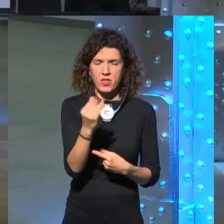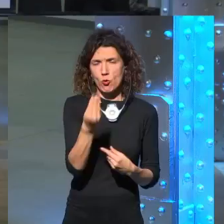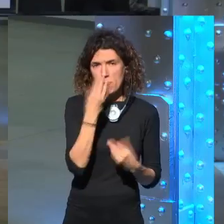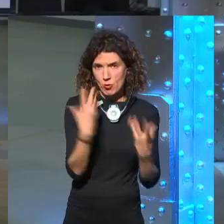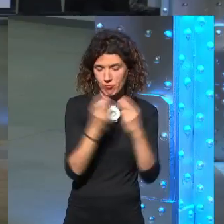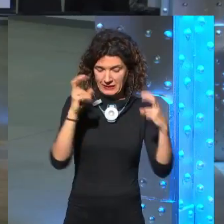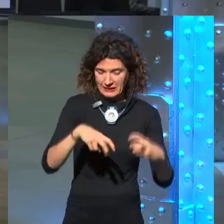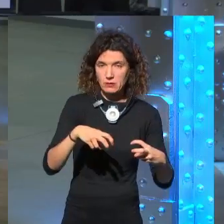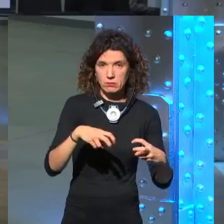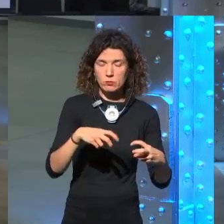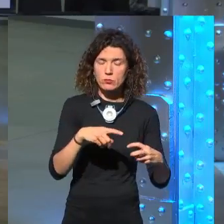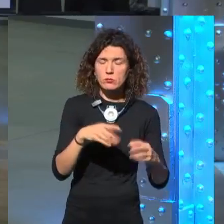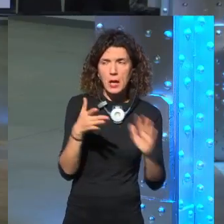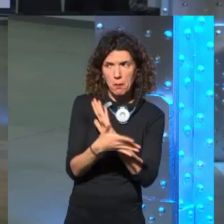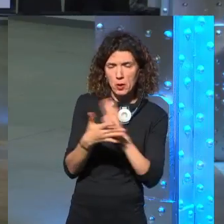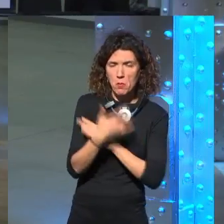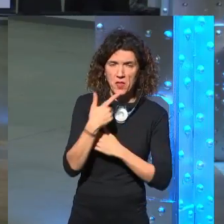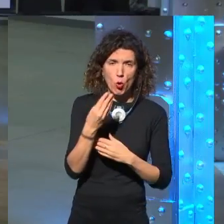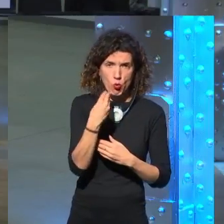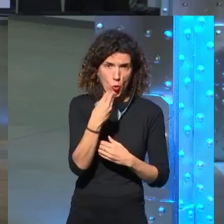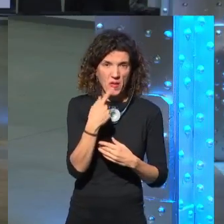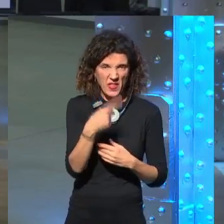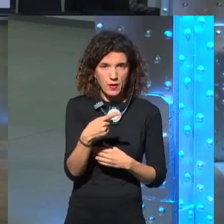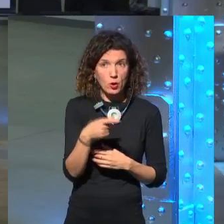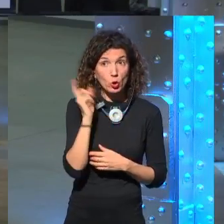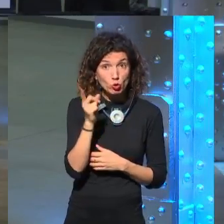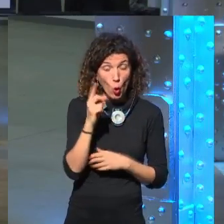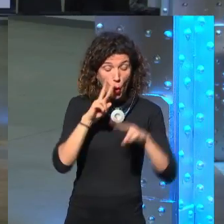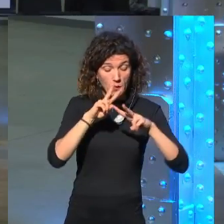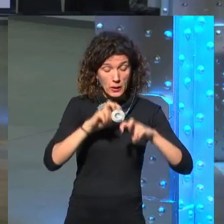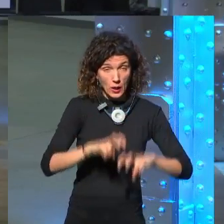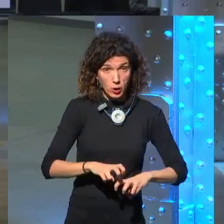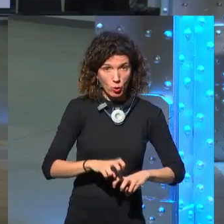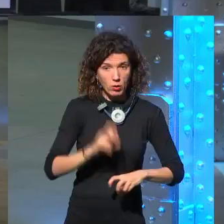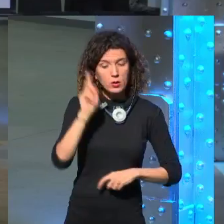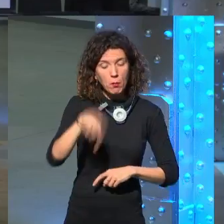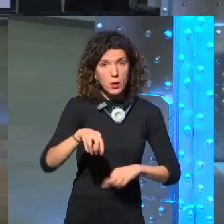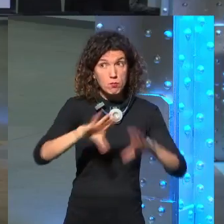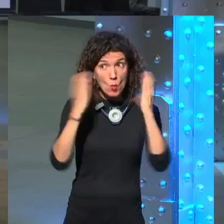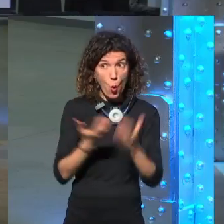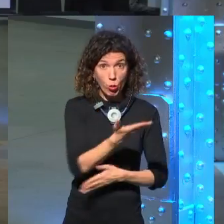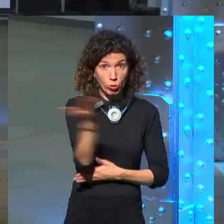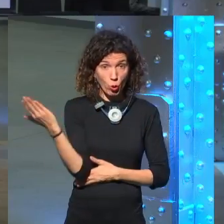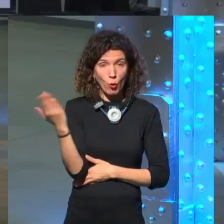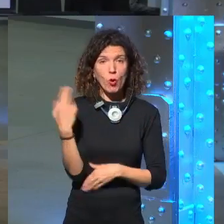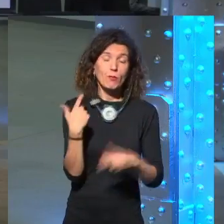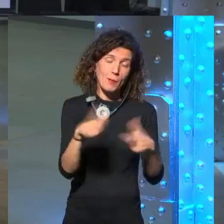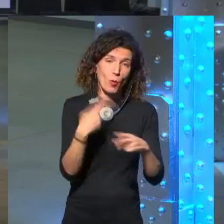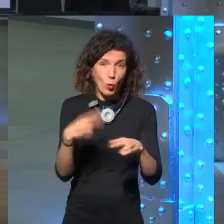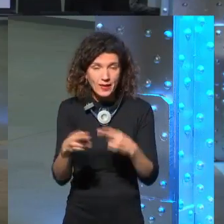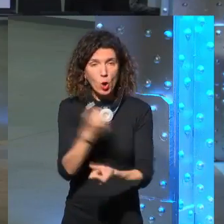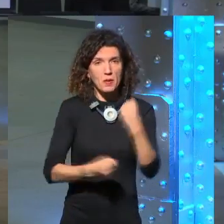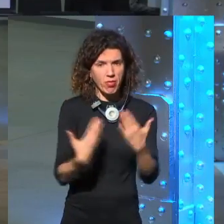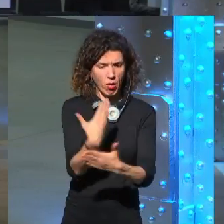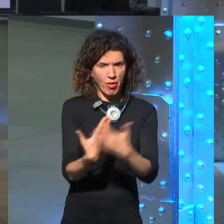over lunch. He said, not only in research, but in the everyday world of politics and economics, we would